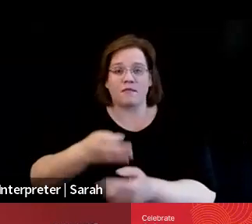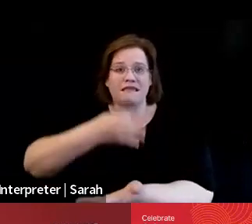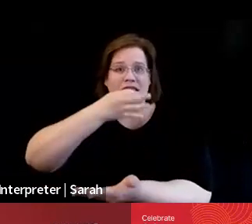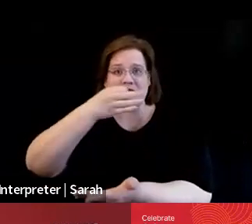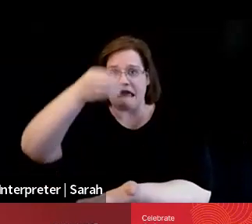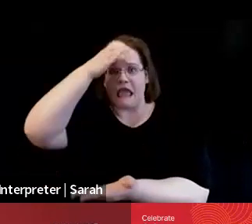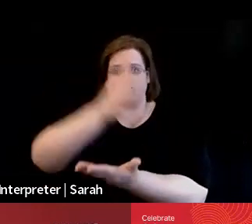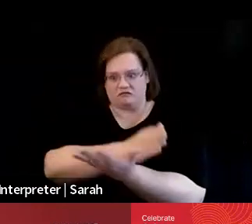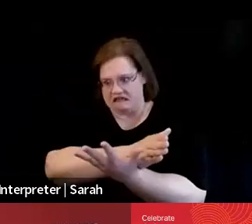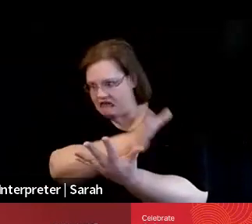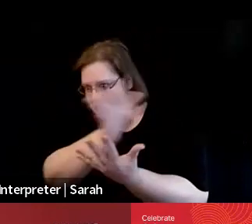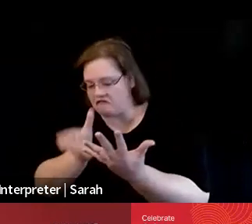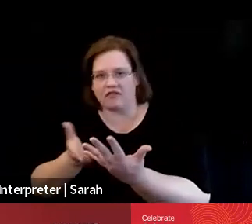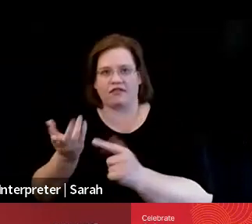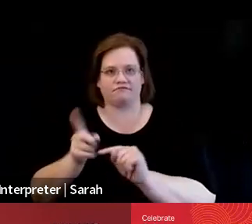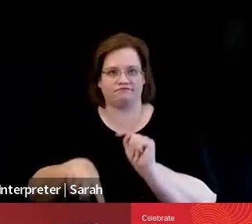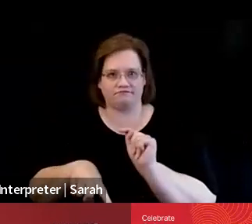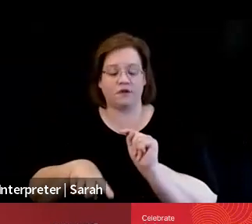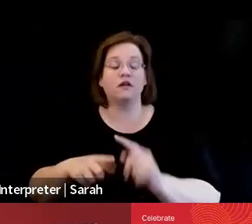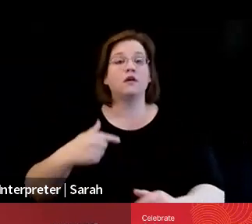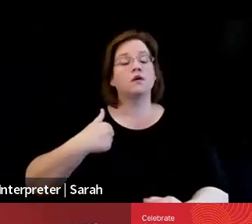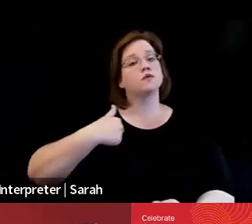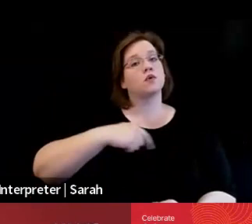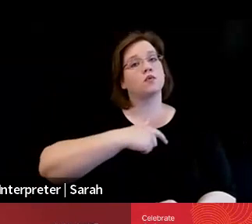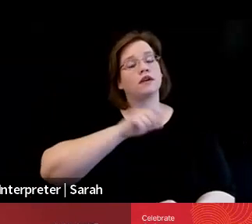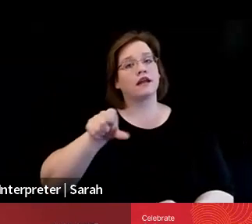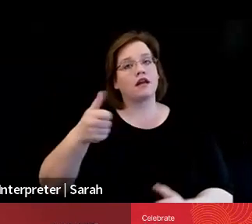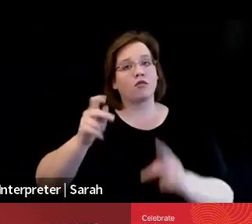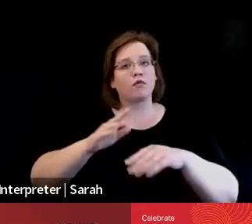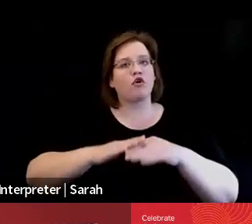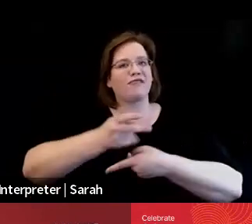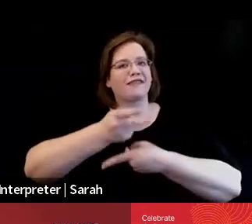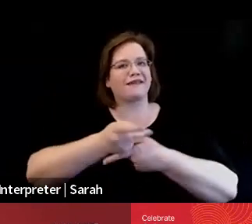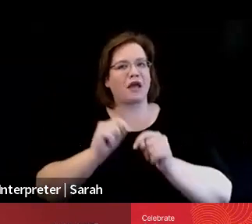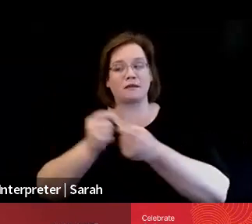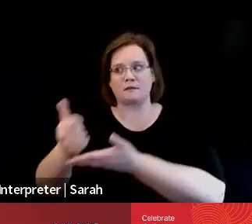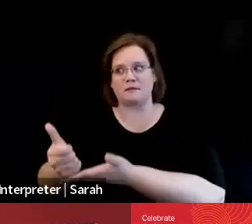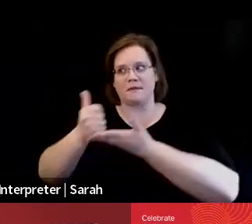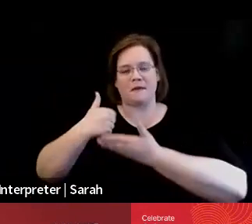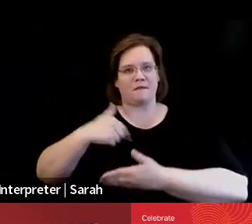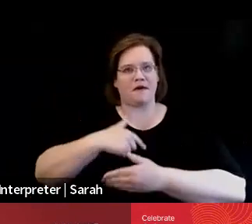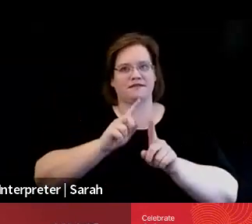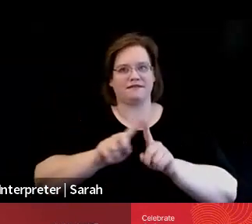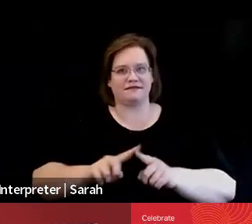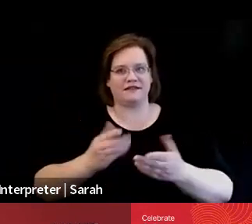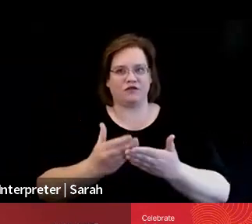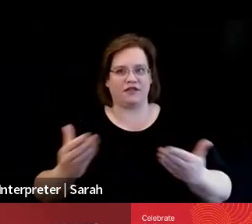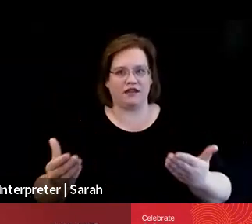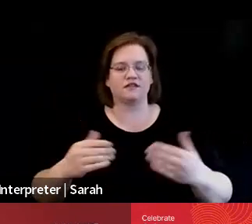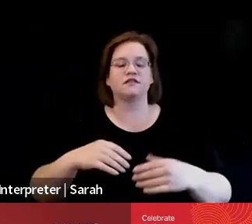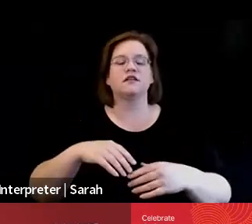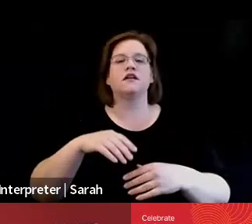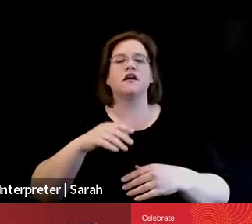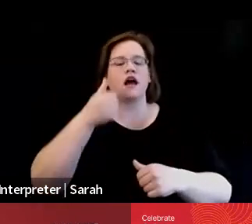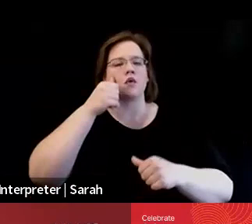And that's where we often need other people on the care team to kind of assist us in different things. And I remember when I worked at Cambridge Health